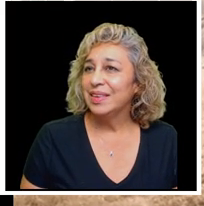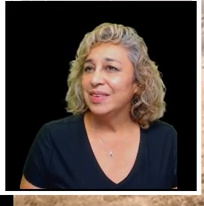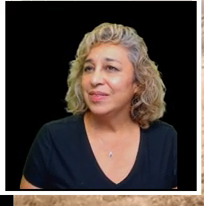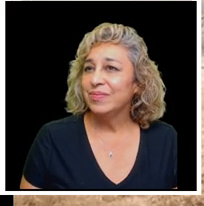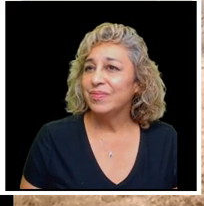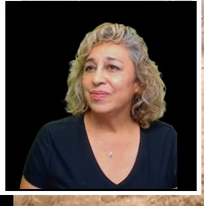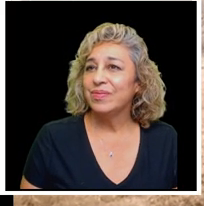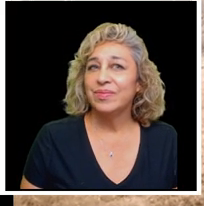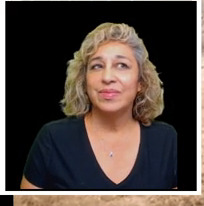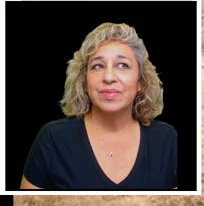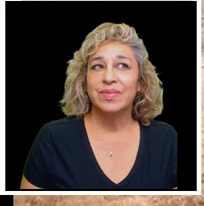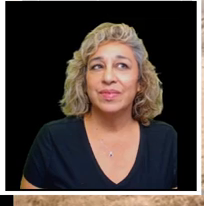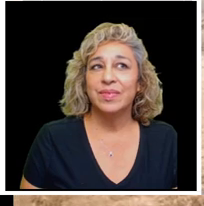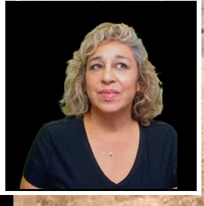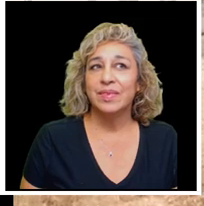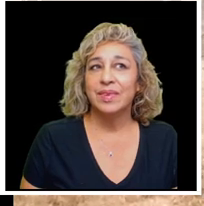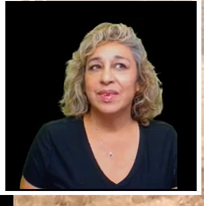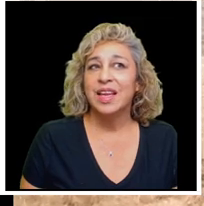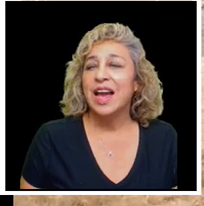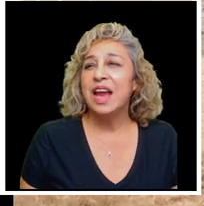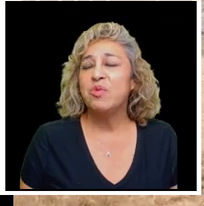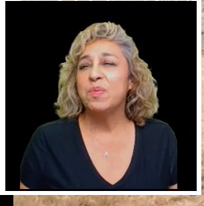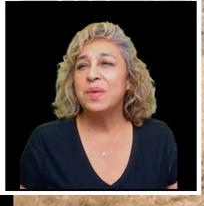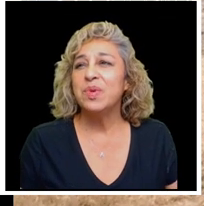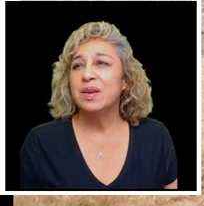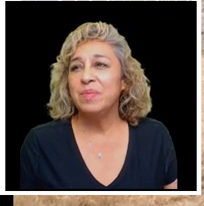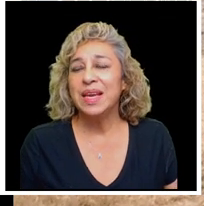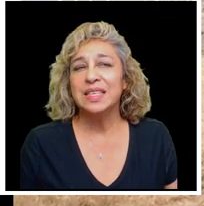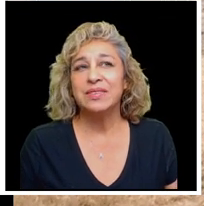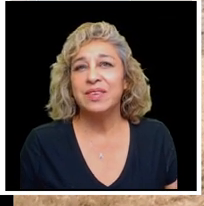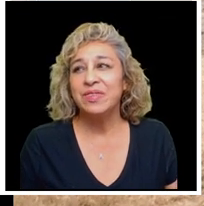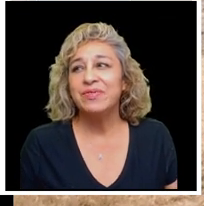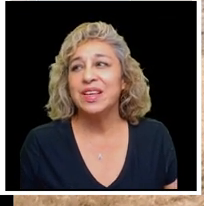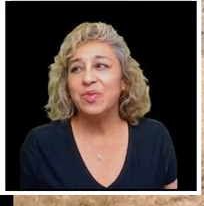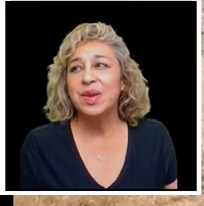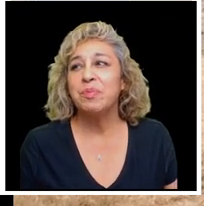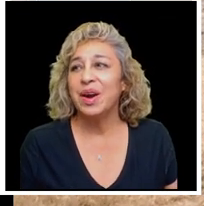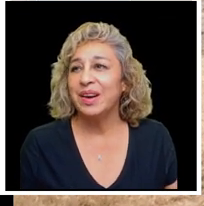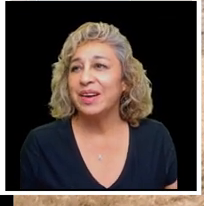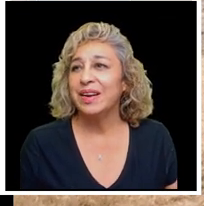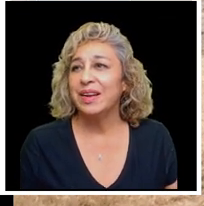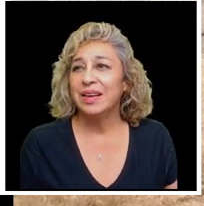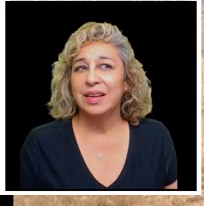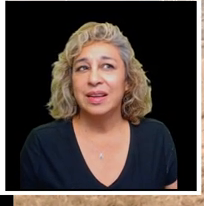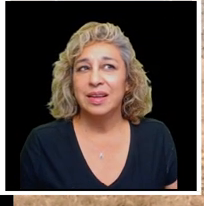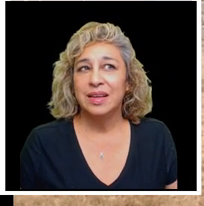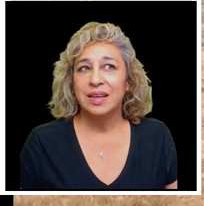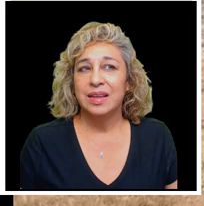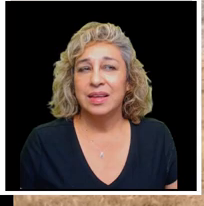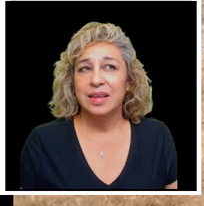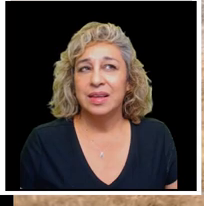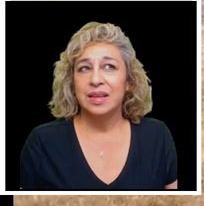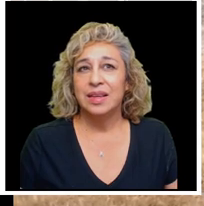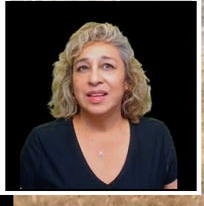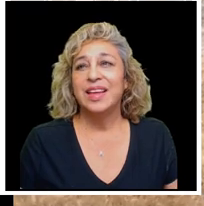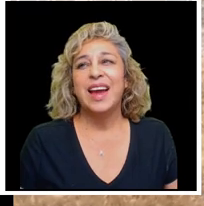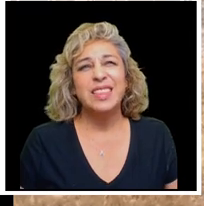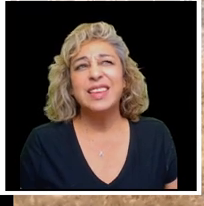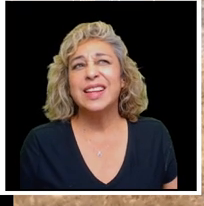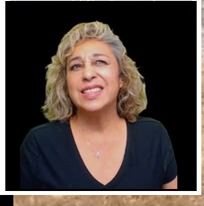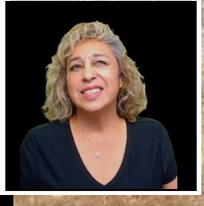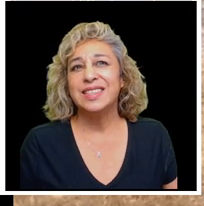World War II she went dangerous I remember it because of the 53 part yeah I